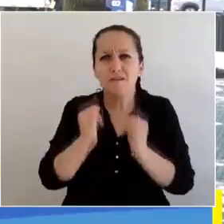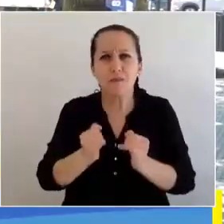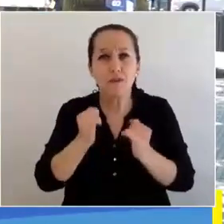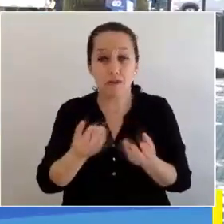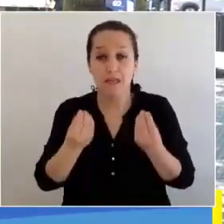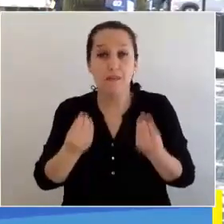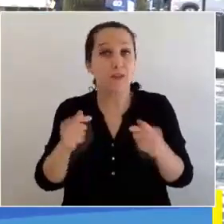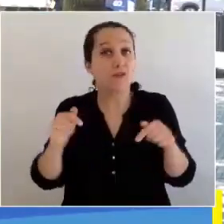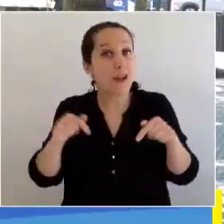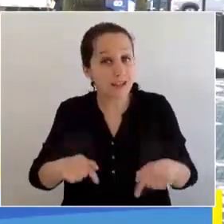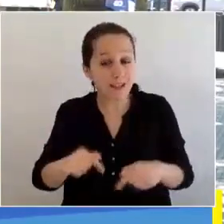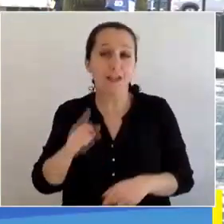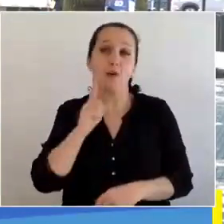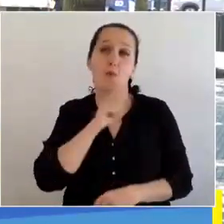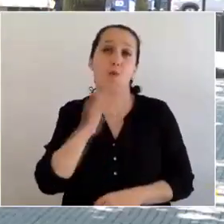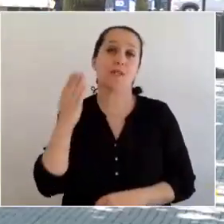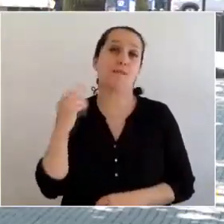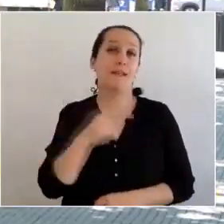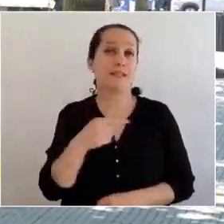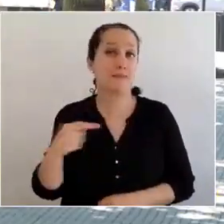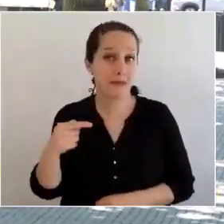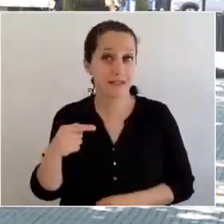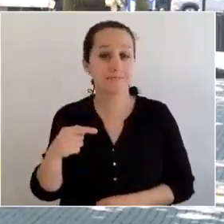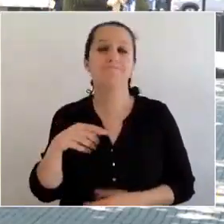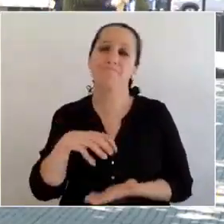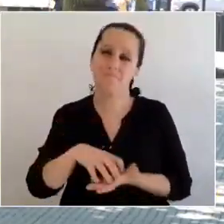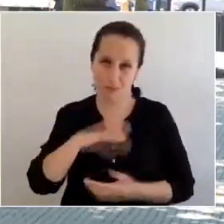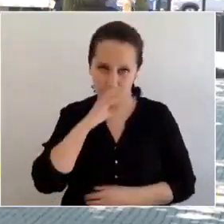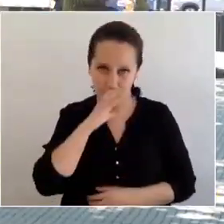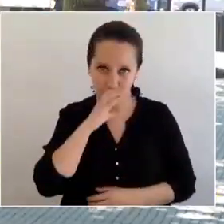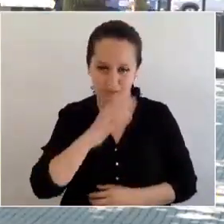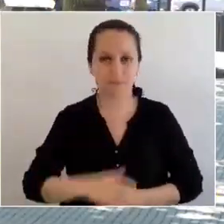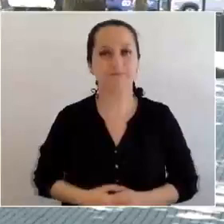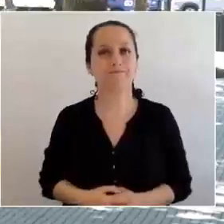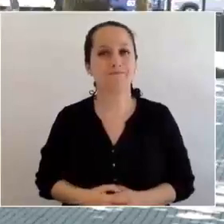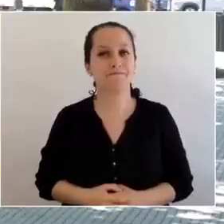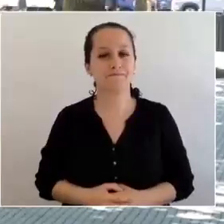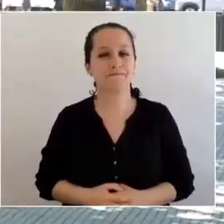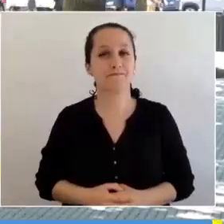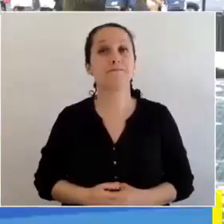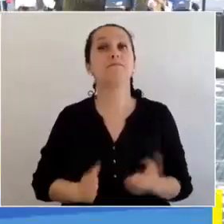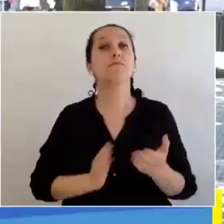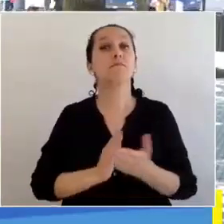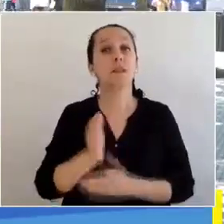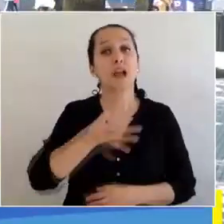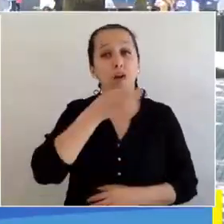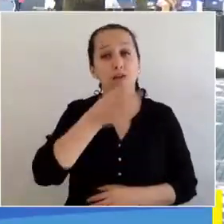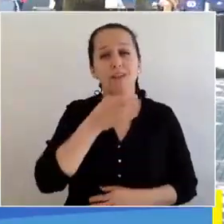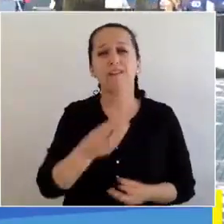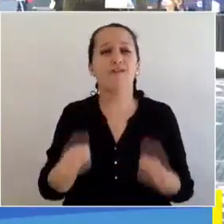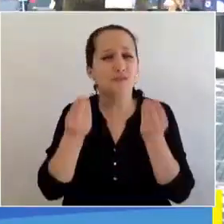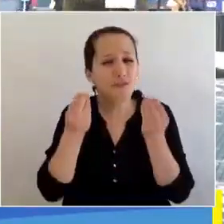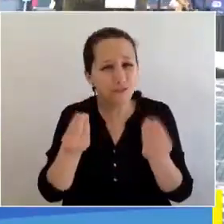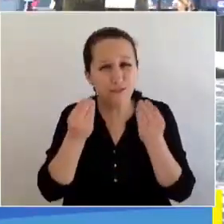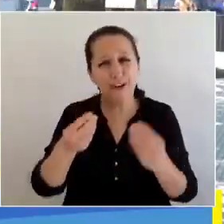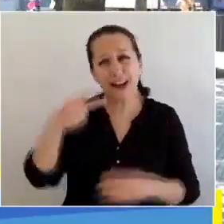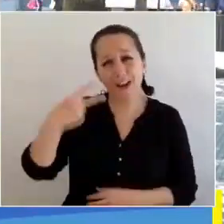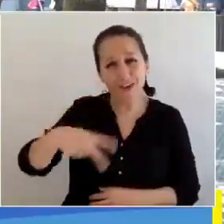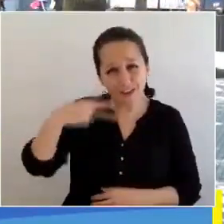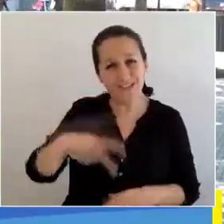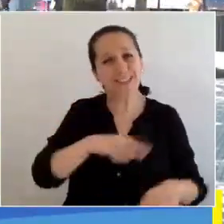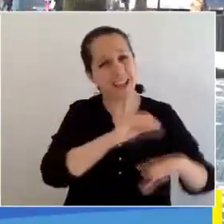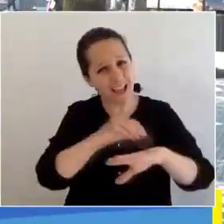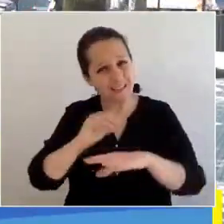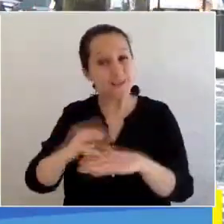information of what happened during this last week here in the Comuna Penquista. Let's start with a tremendous news,